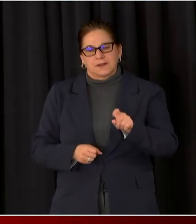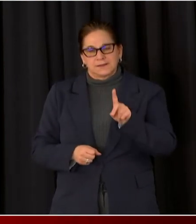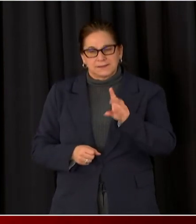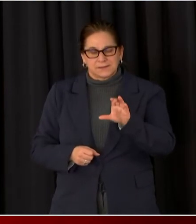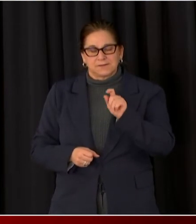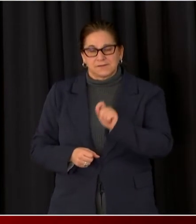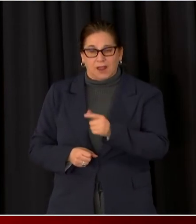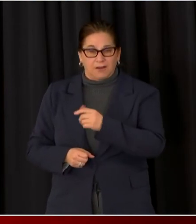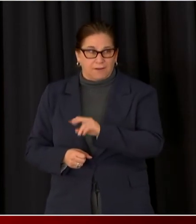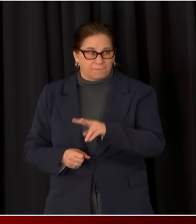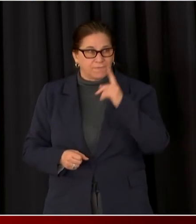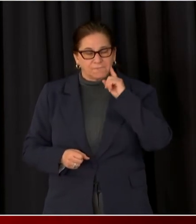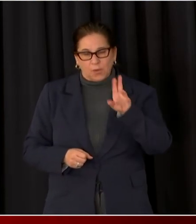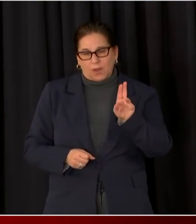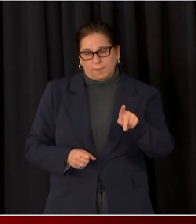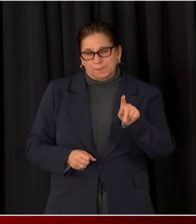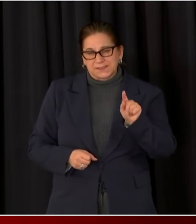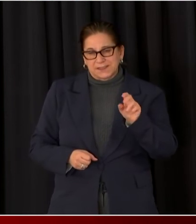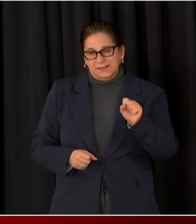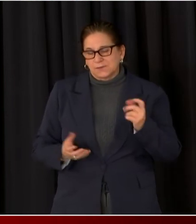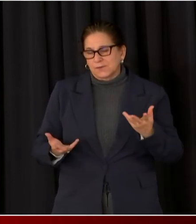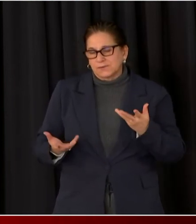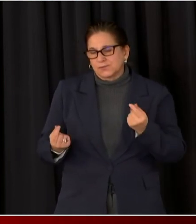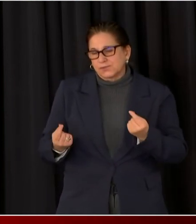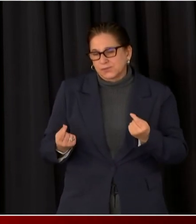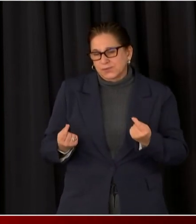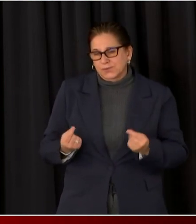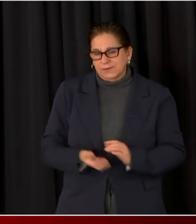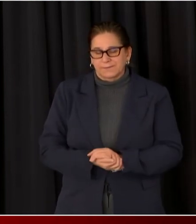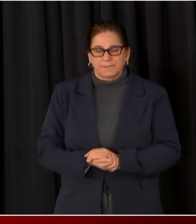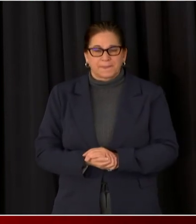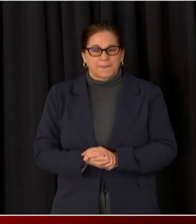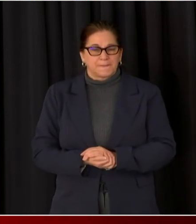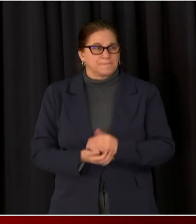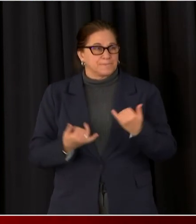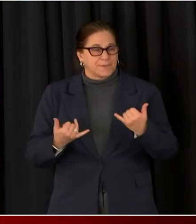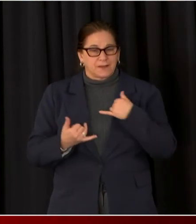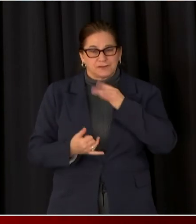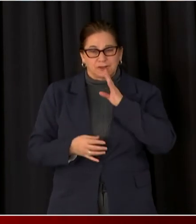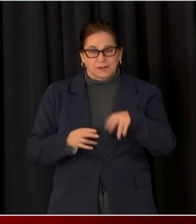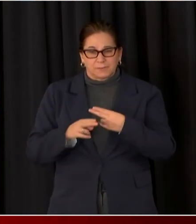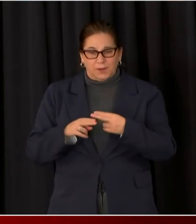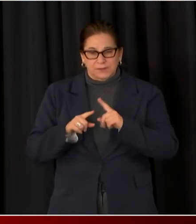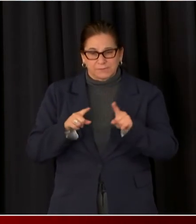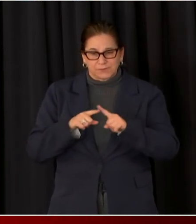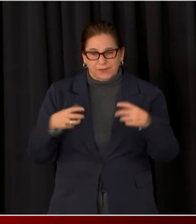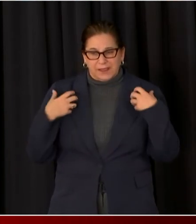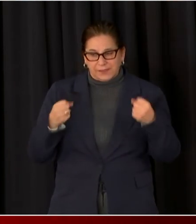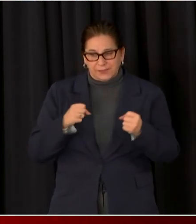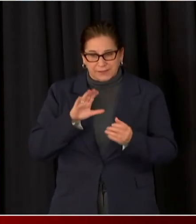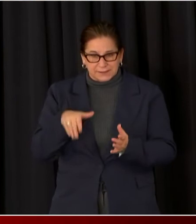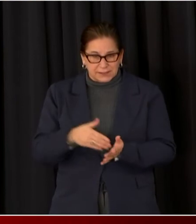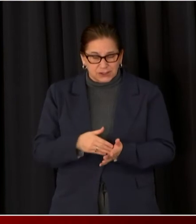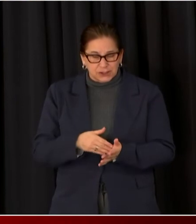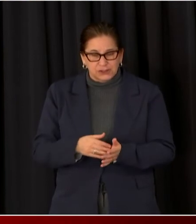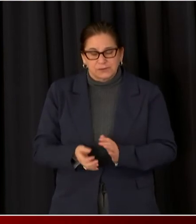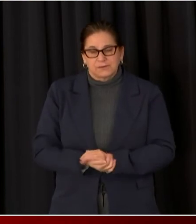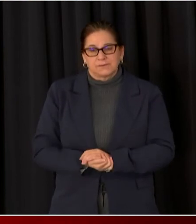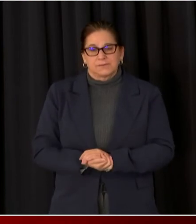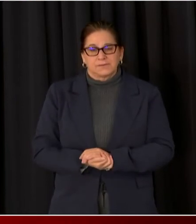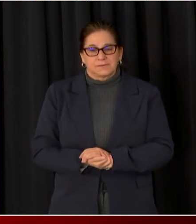and congregate setting staff, residents, and patients, nothing has changed for them, and they must continue to adhere to the